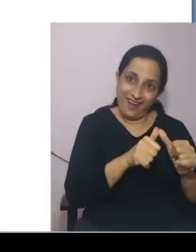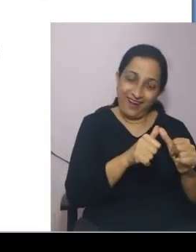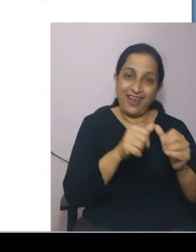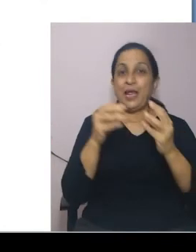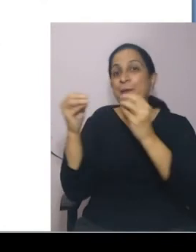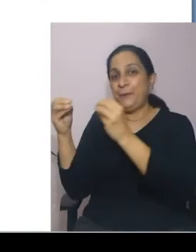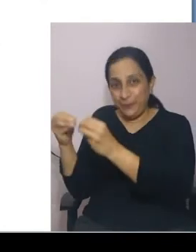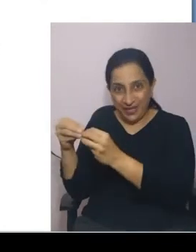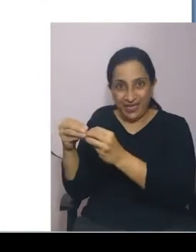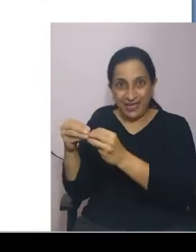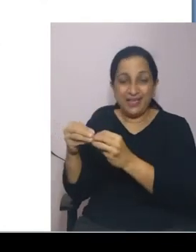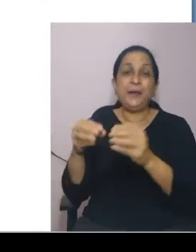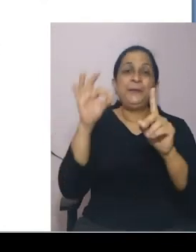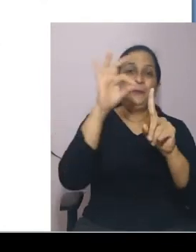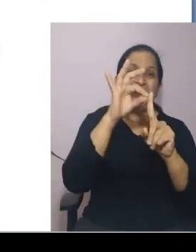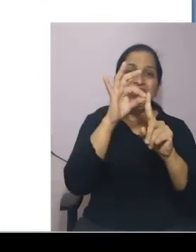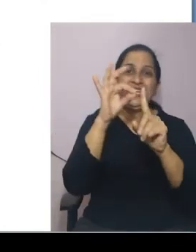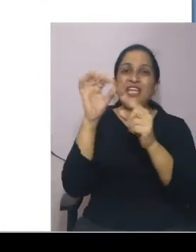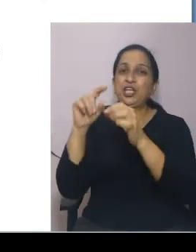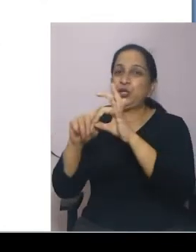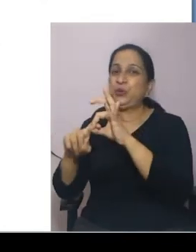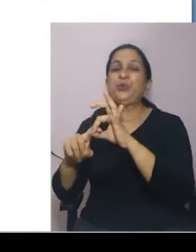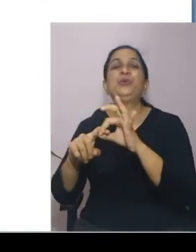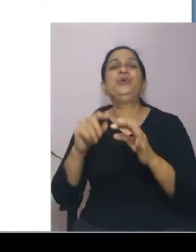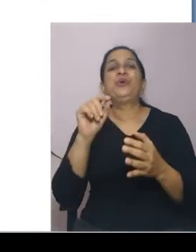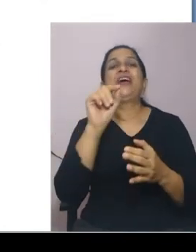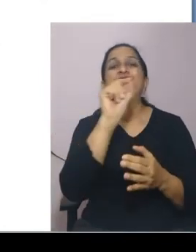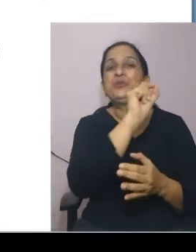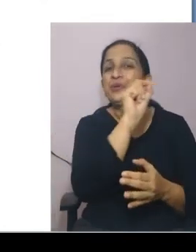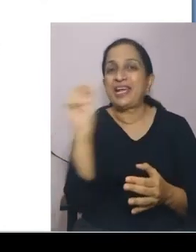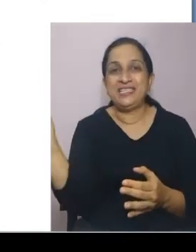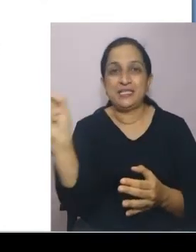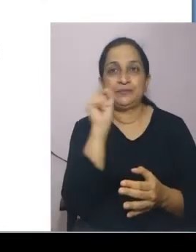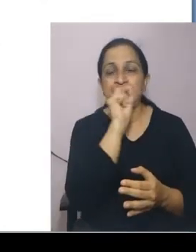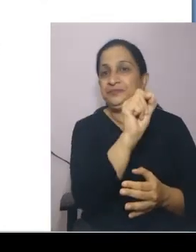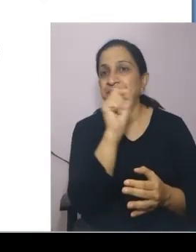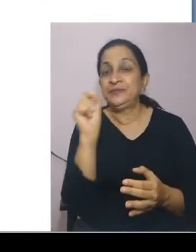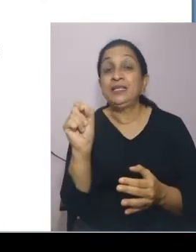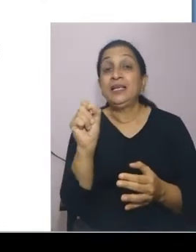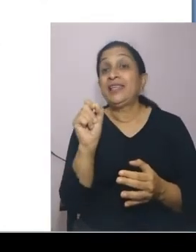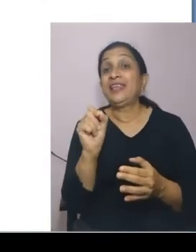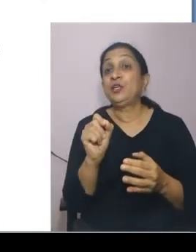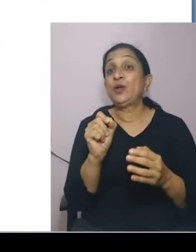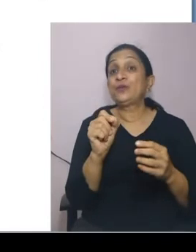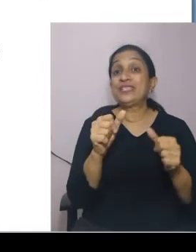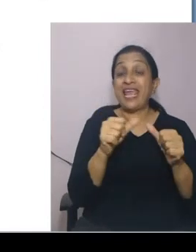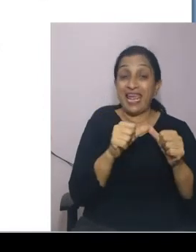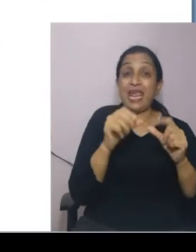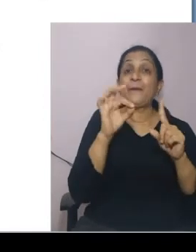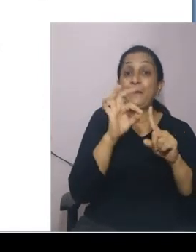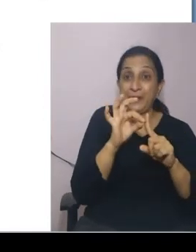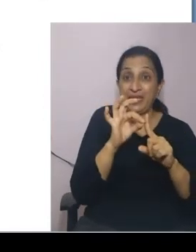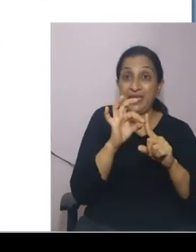by joining 3 parts, okay, and then they have said that